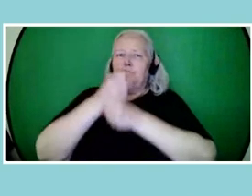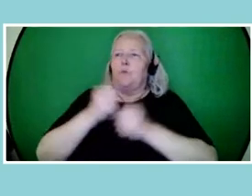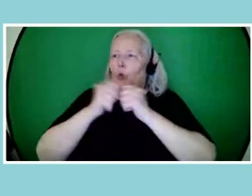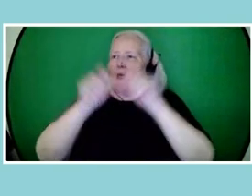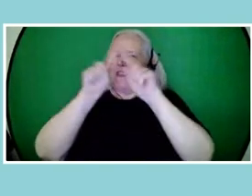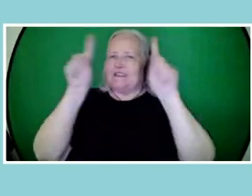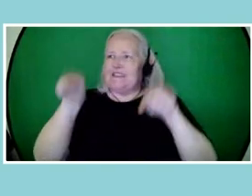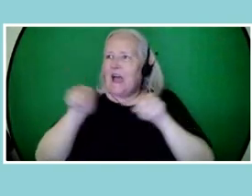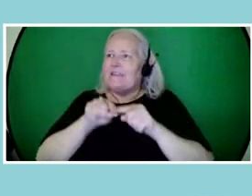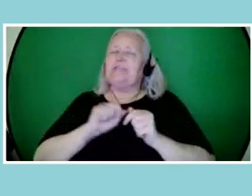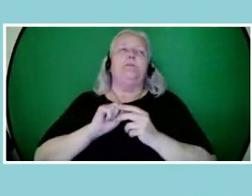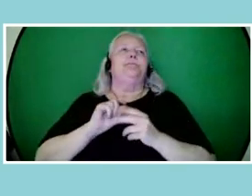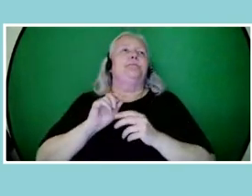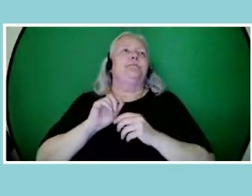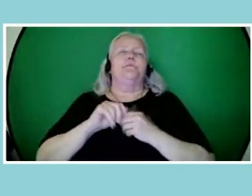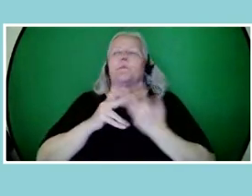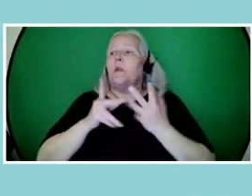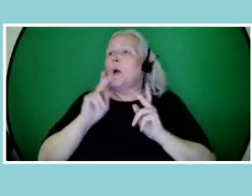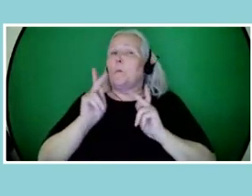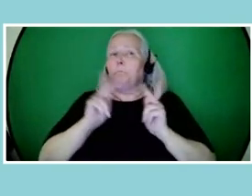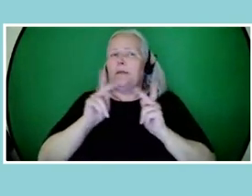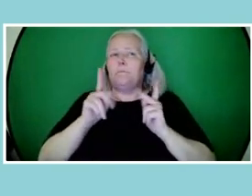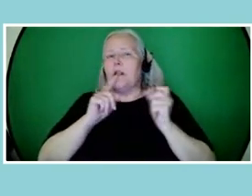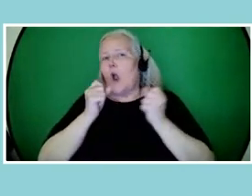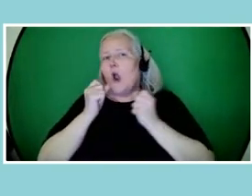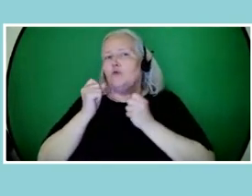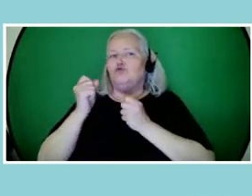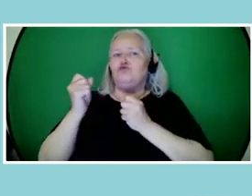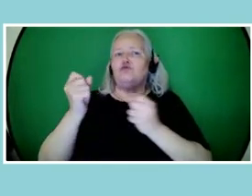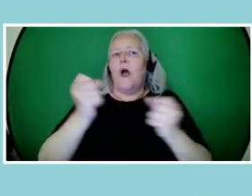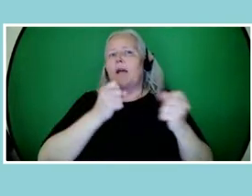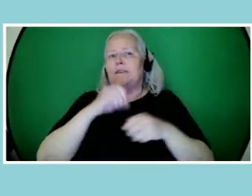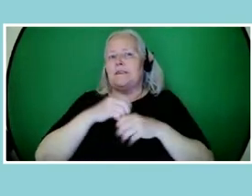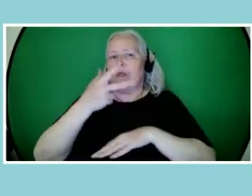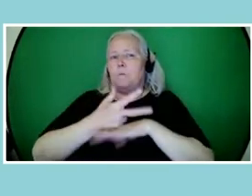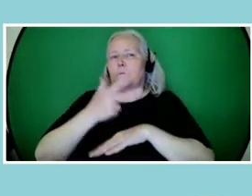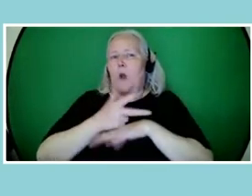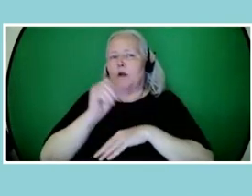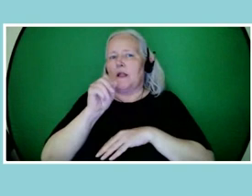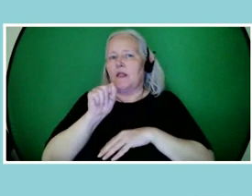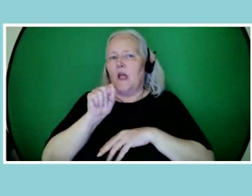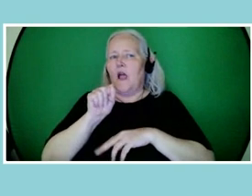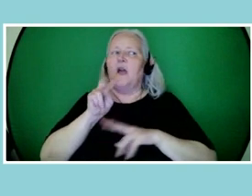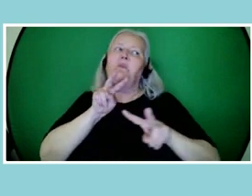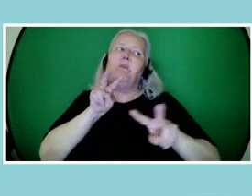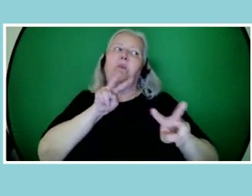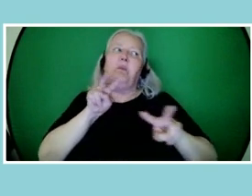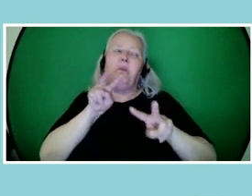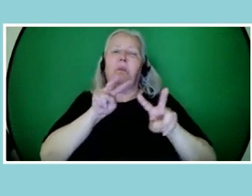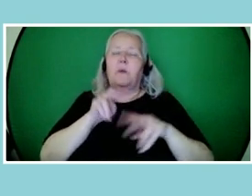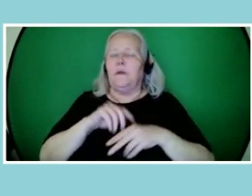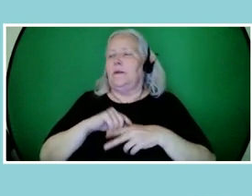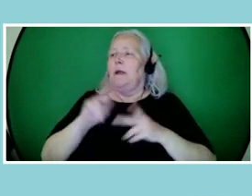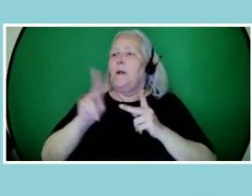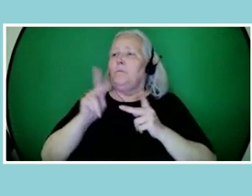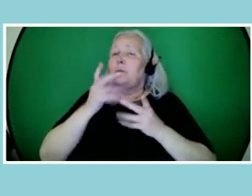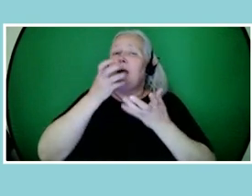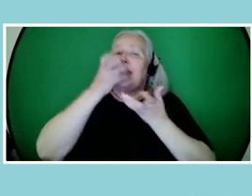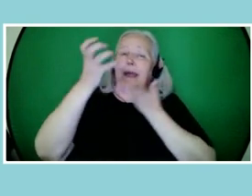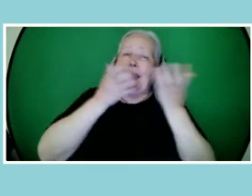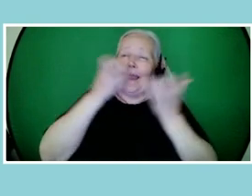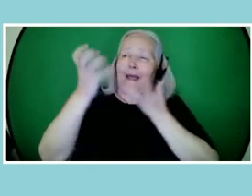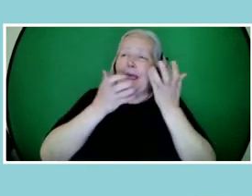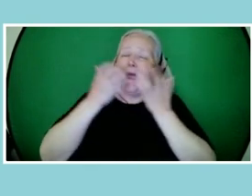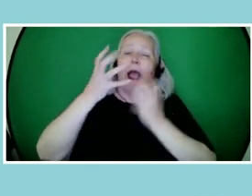are driving around the parking lot, right? People are yelling, but then they're leaving and then they're